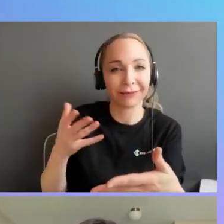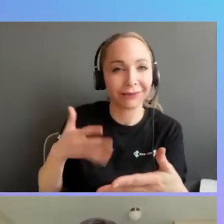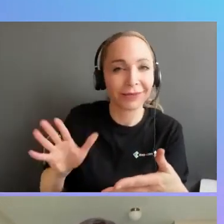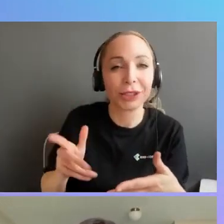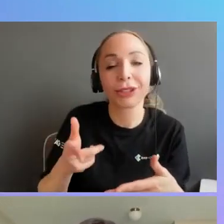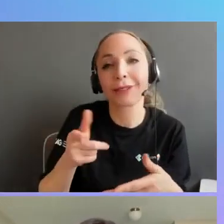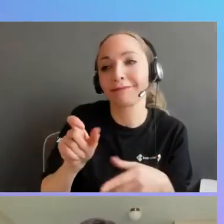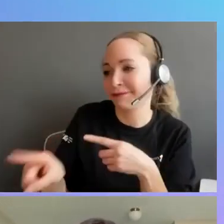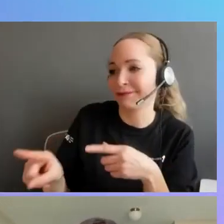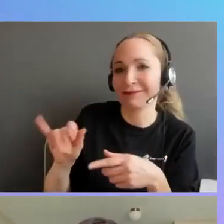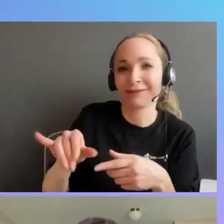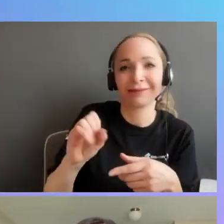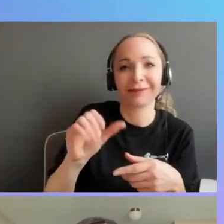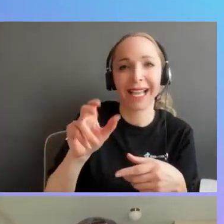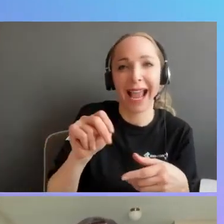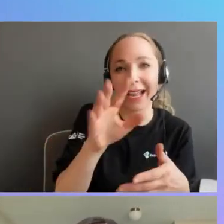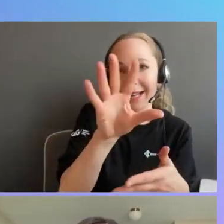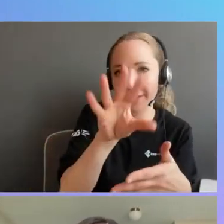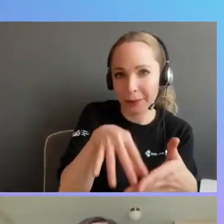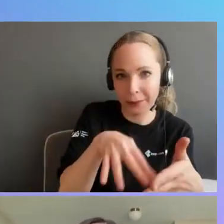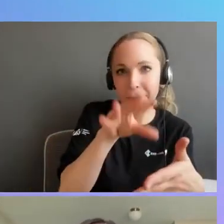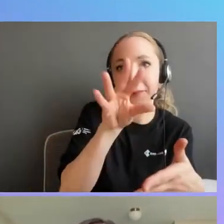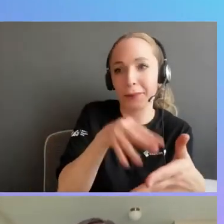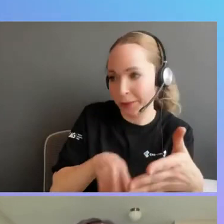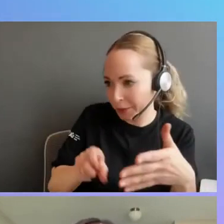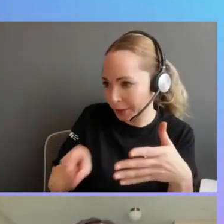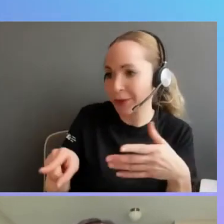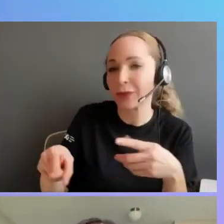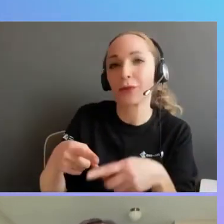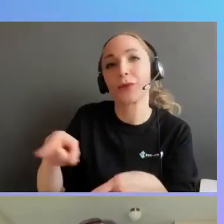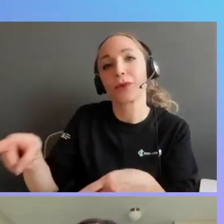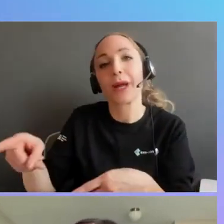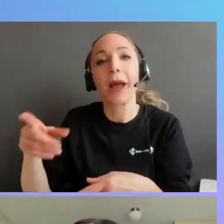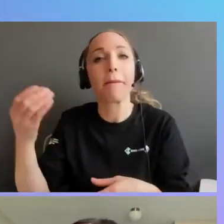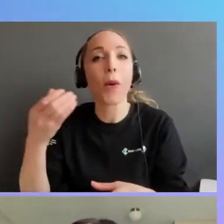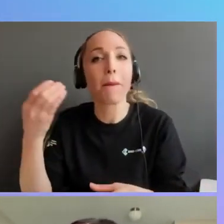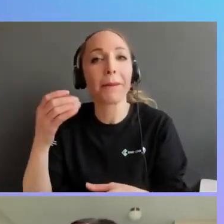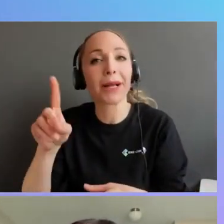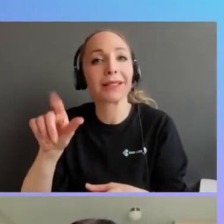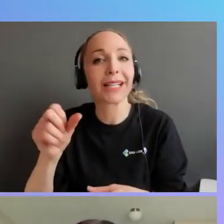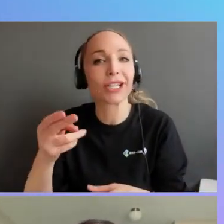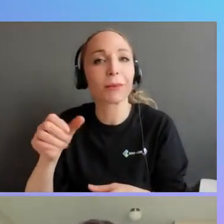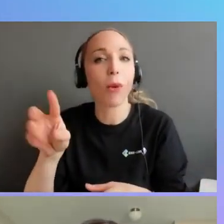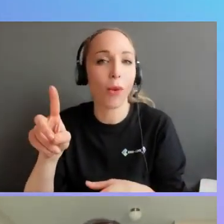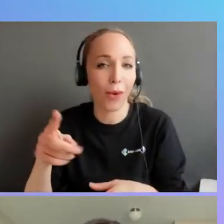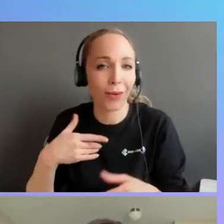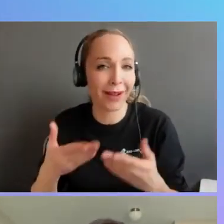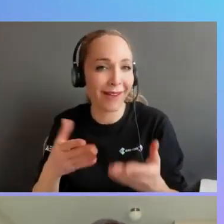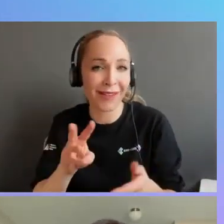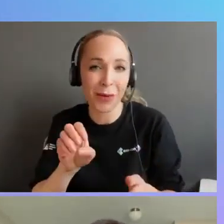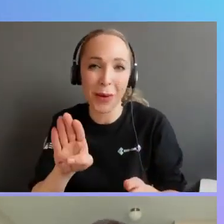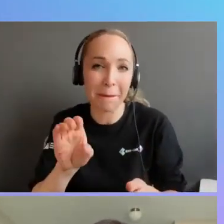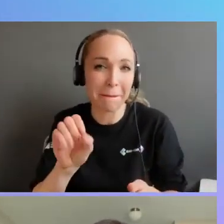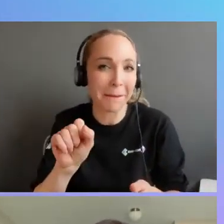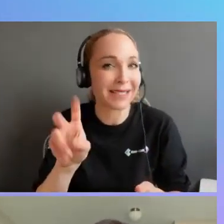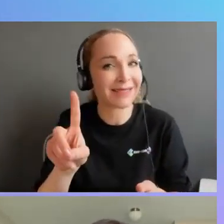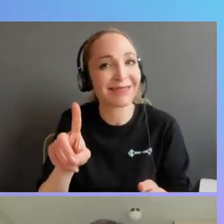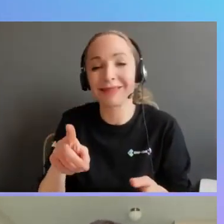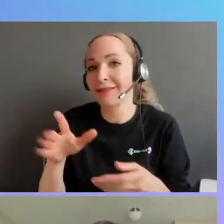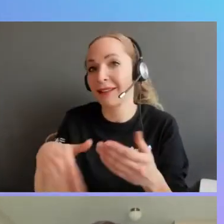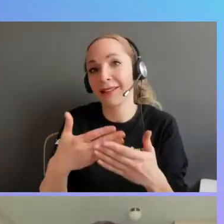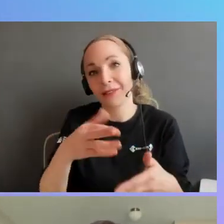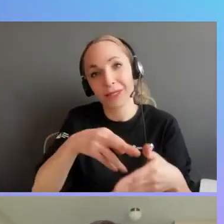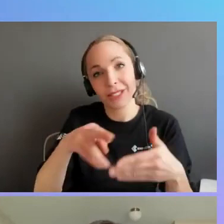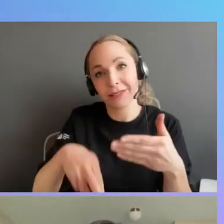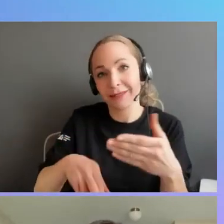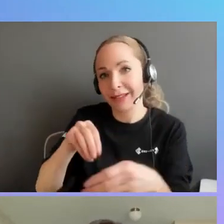my issues that were found out to the mobile dashboard. So we offer a web-based mobile dashboard where all the results for your team are